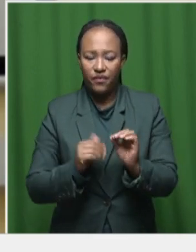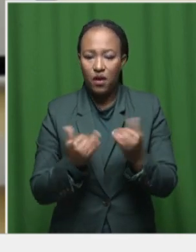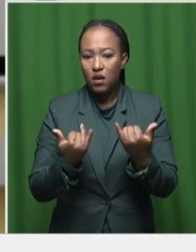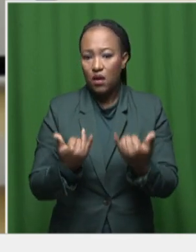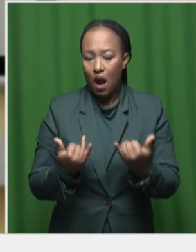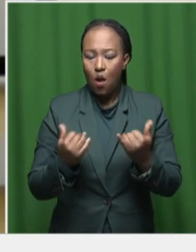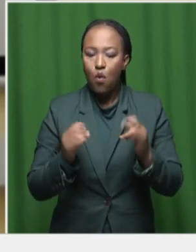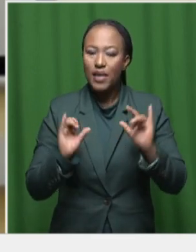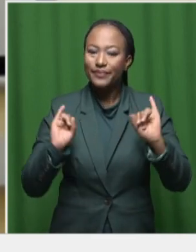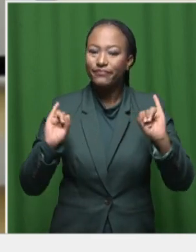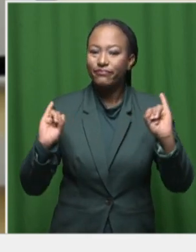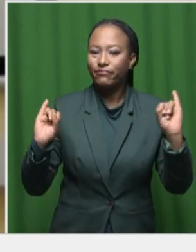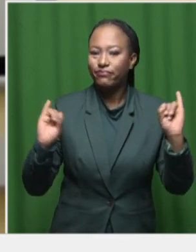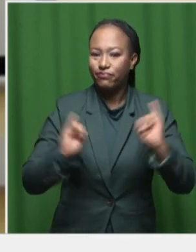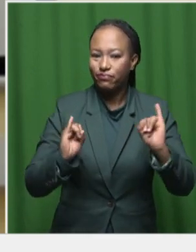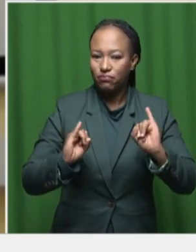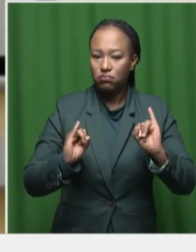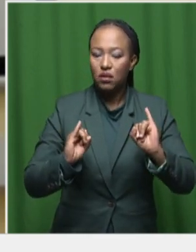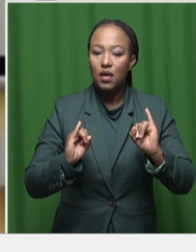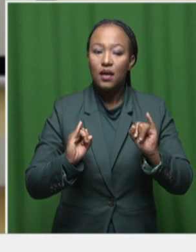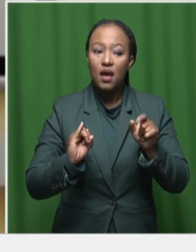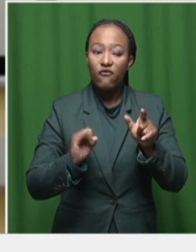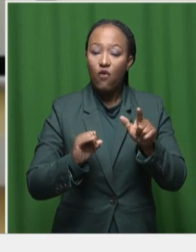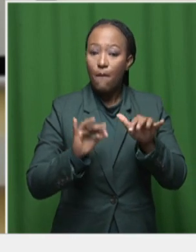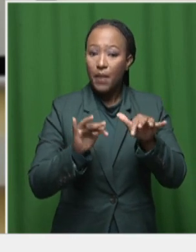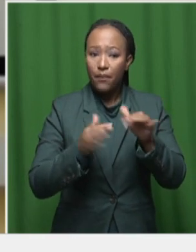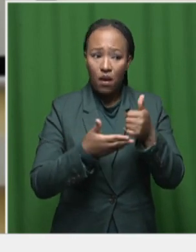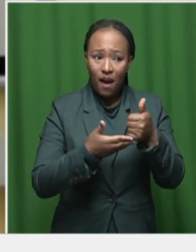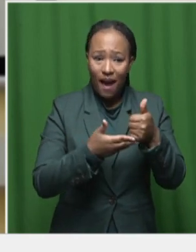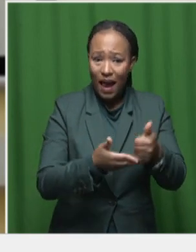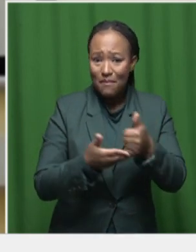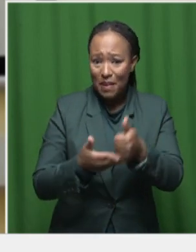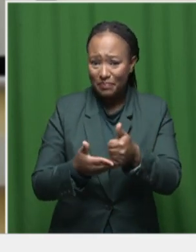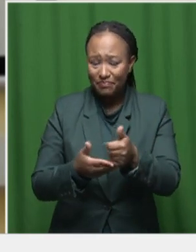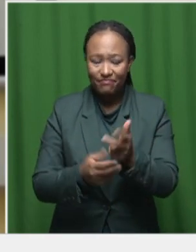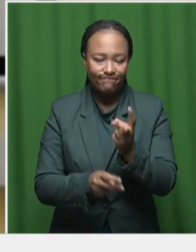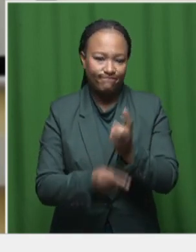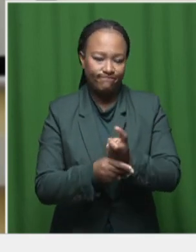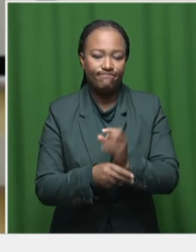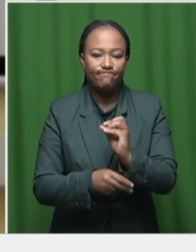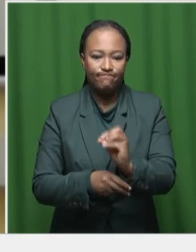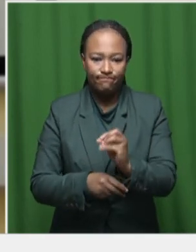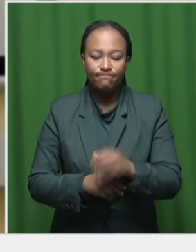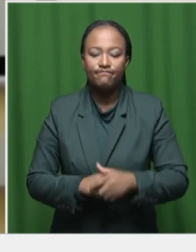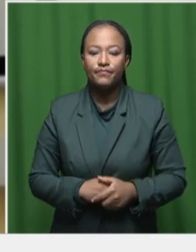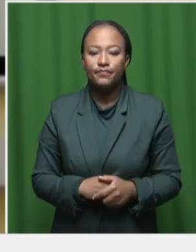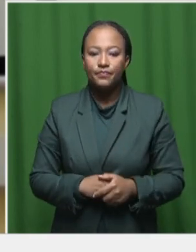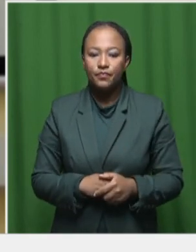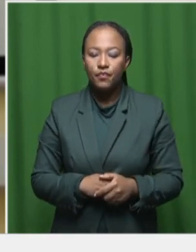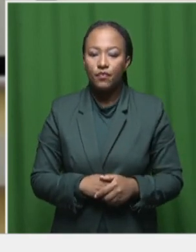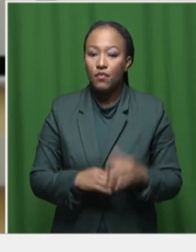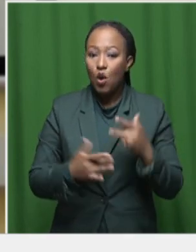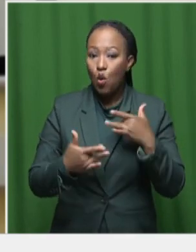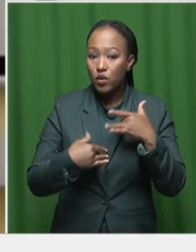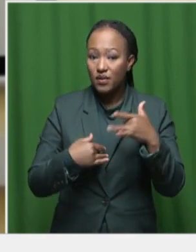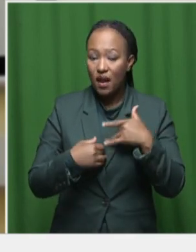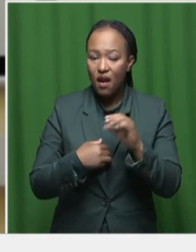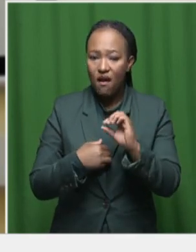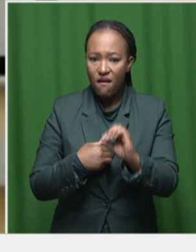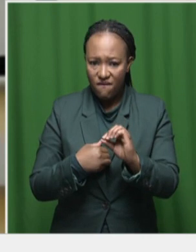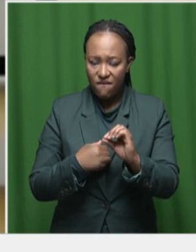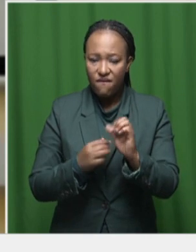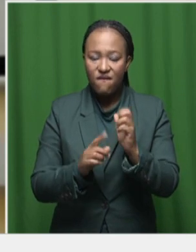humanitarian situation will be very, very difficult. We also are concerned that the intercommunal